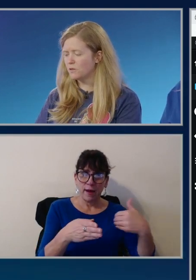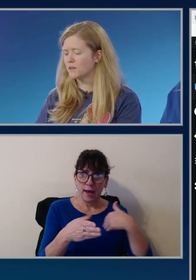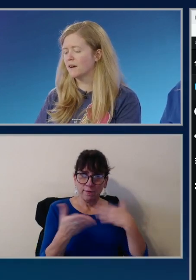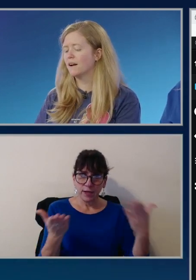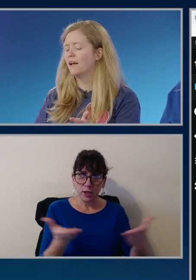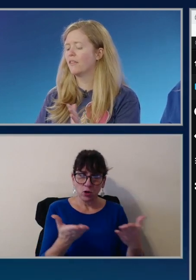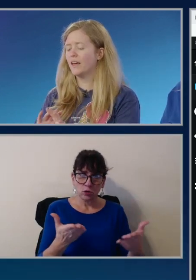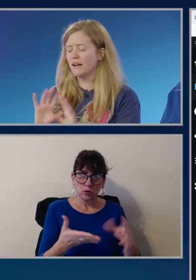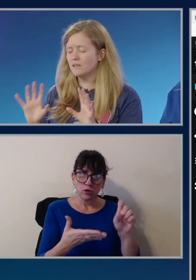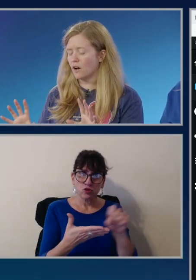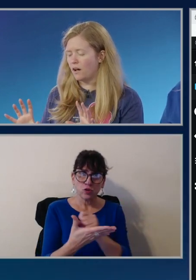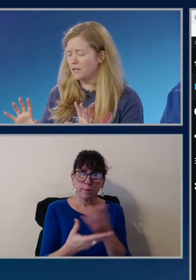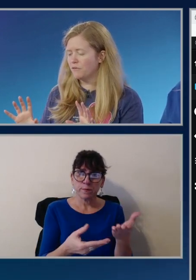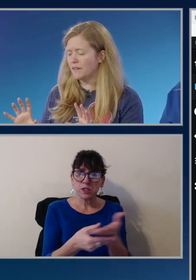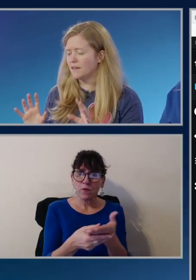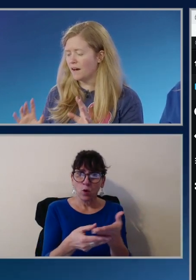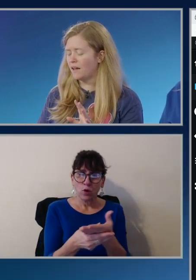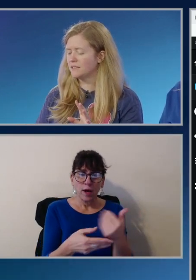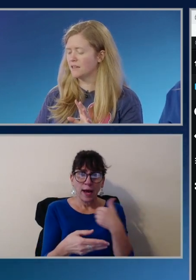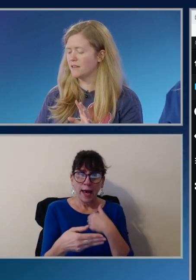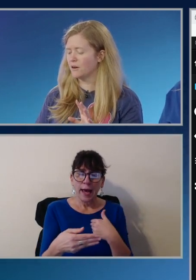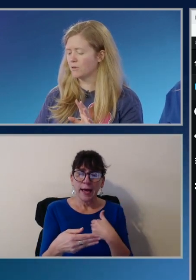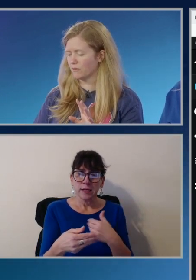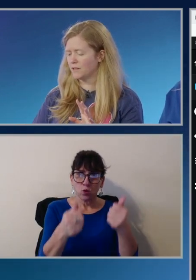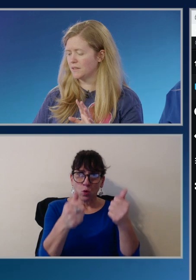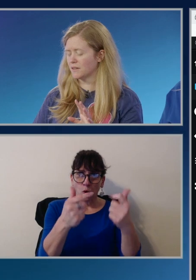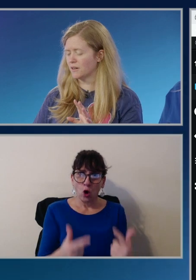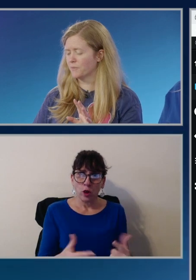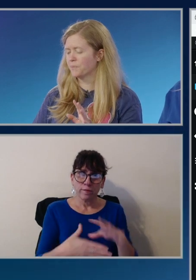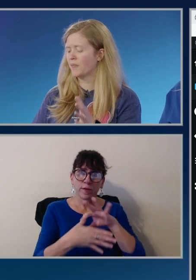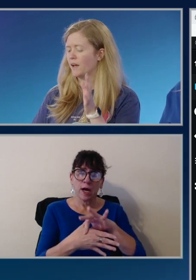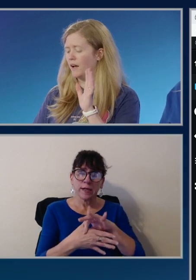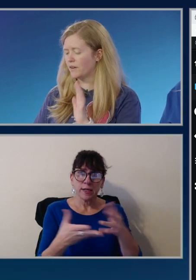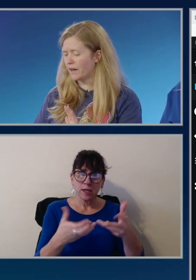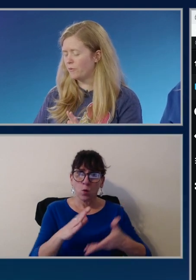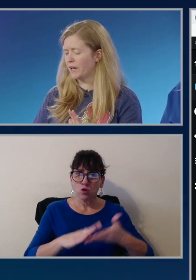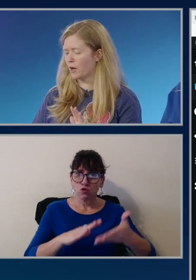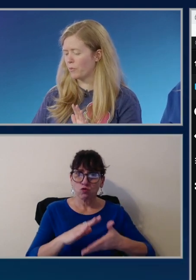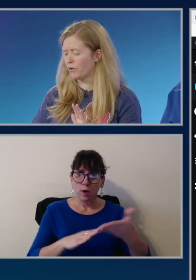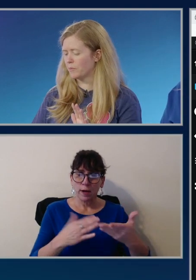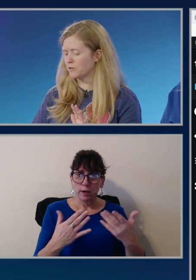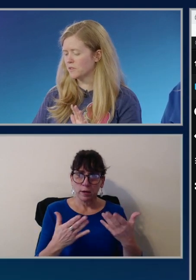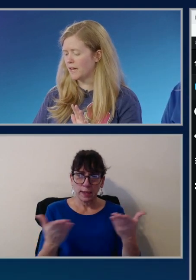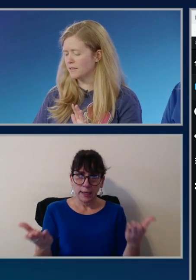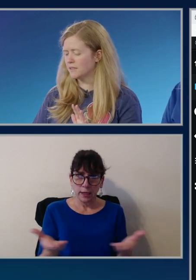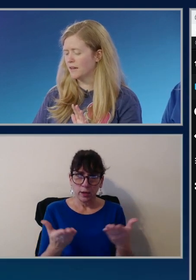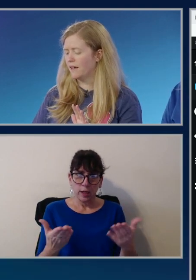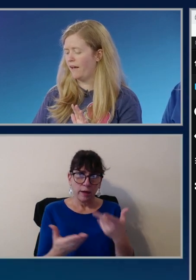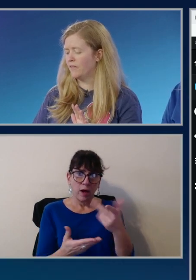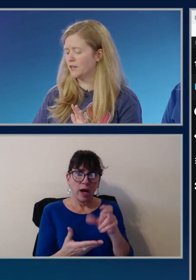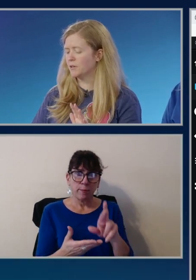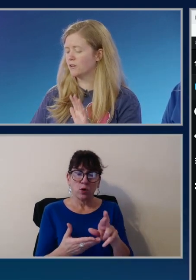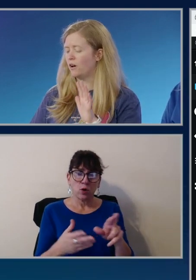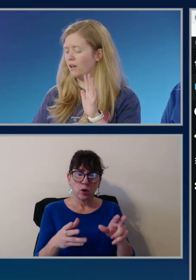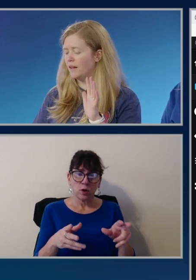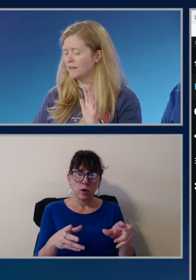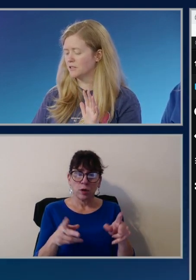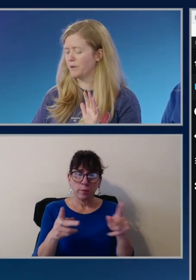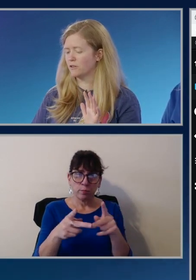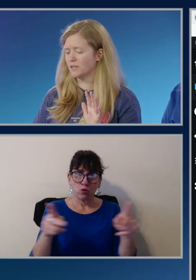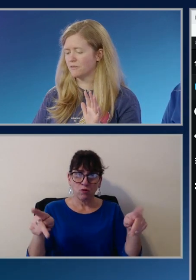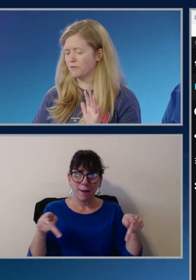scripts folder, that has all of the content that I want to run here. I've got all my hyperparameters set, and then I'm going to